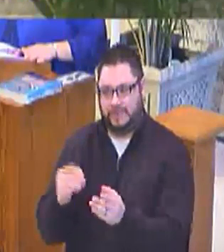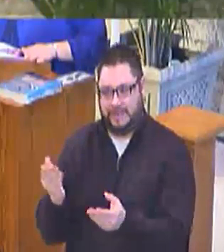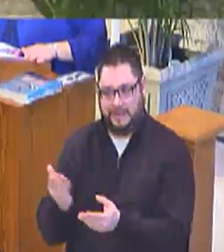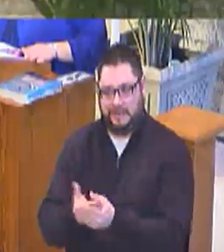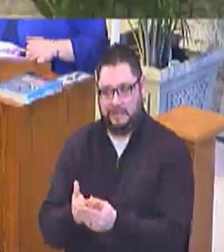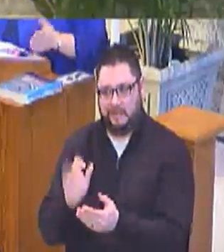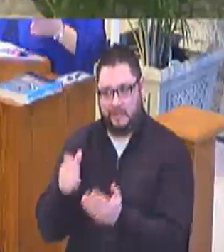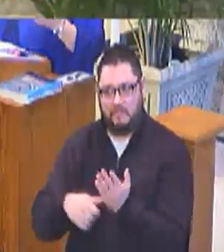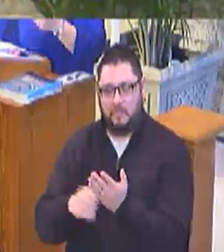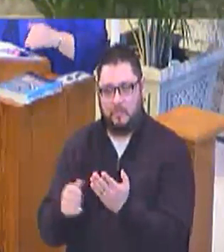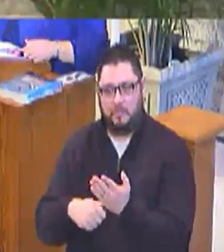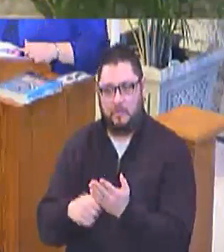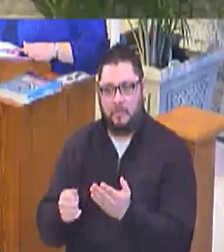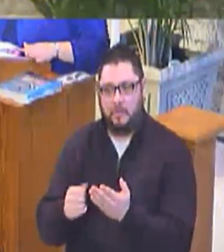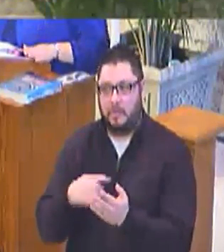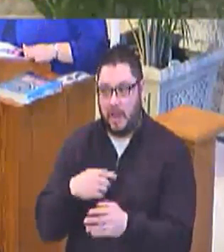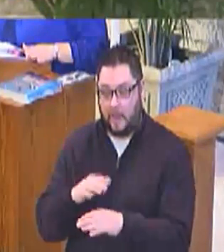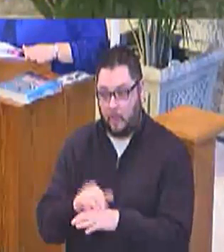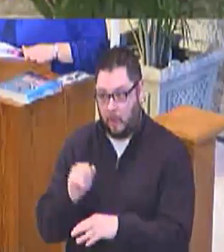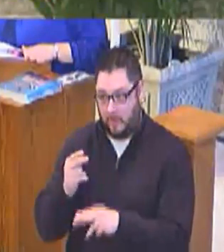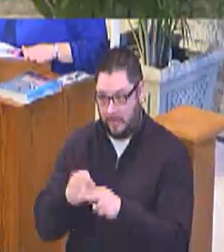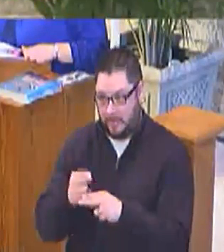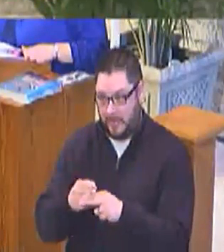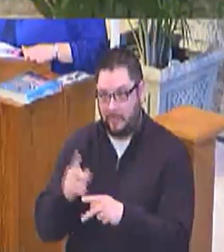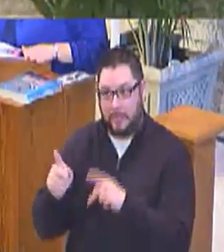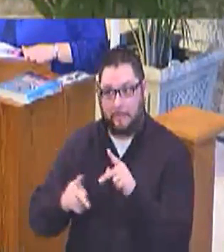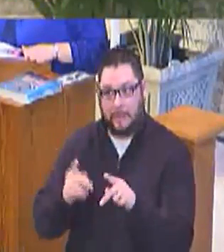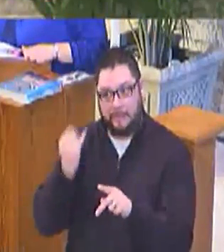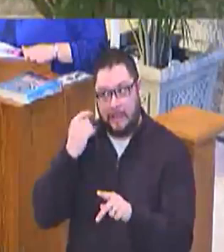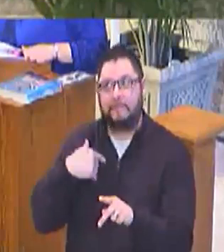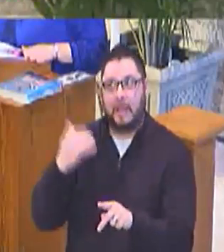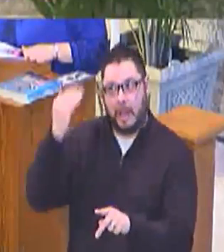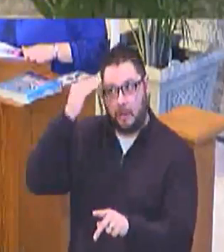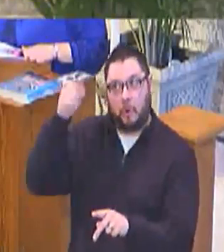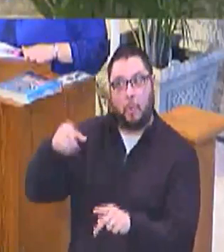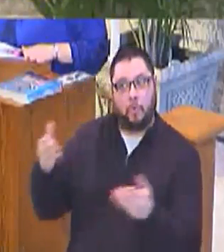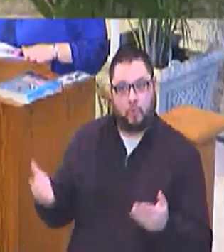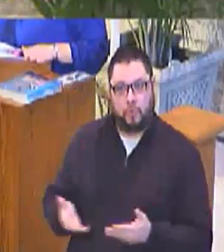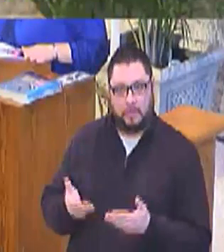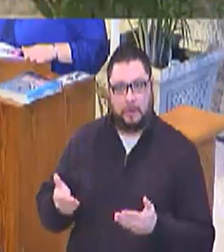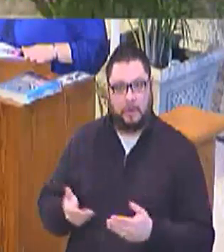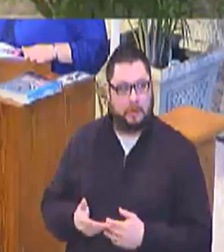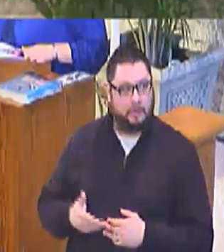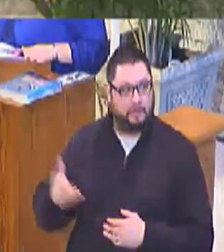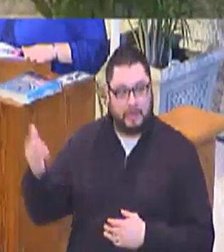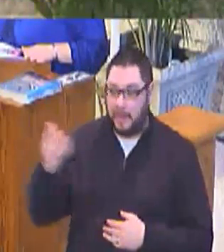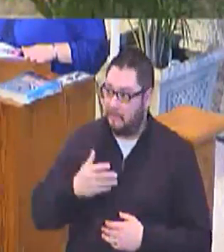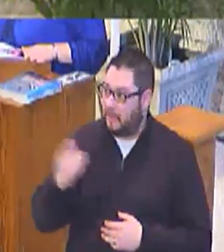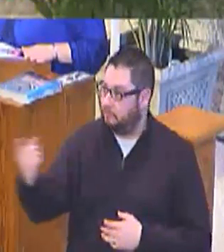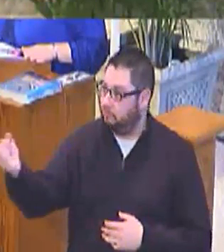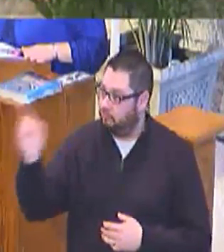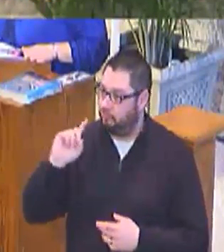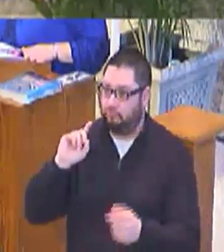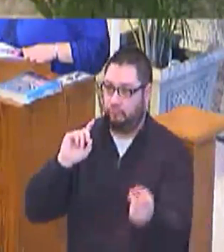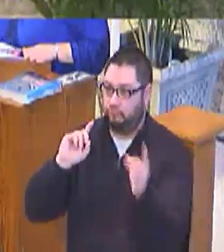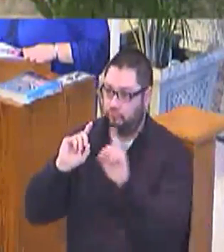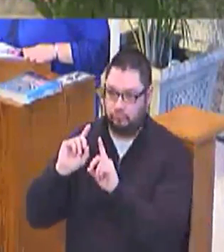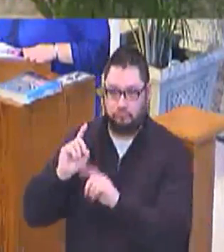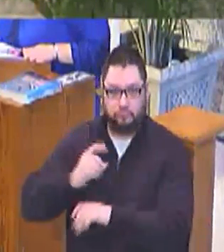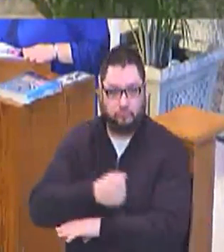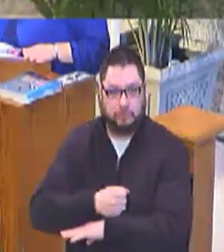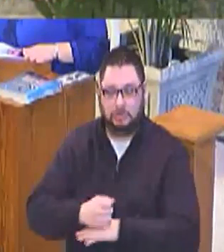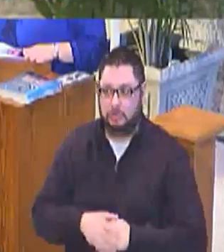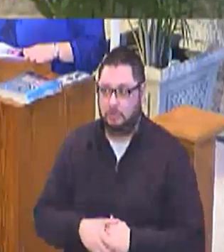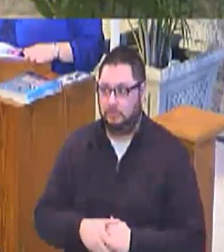bulletin. I am going to call the names of those that I know are present here and invite them to come forward to the platform.